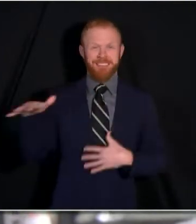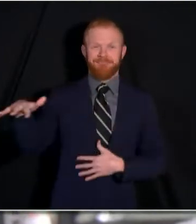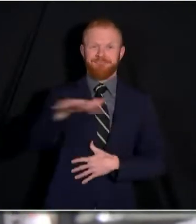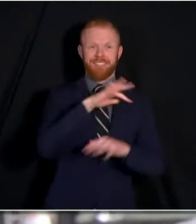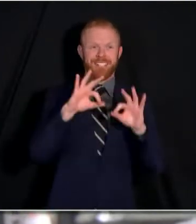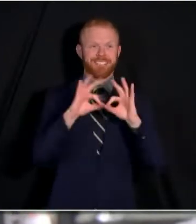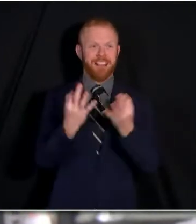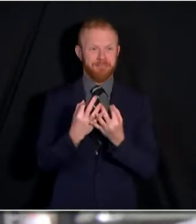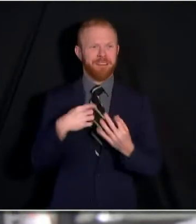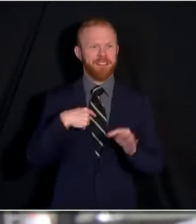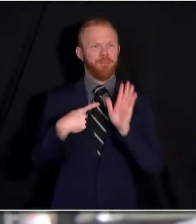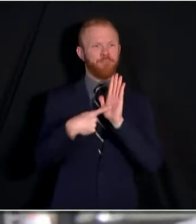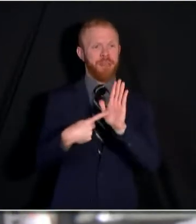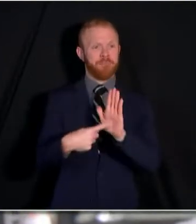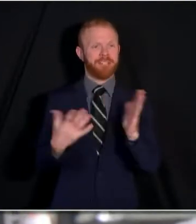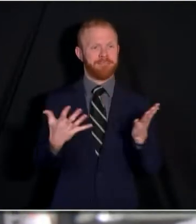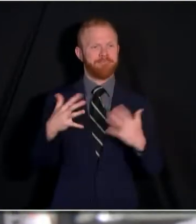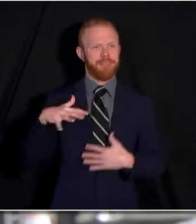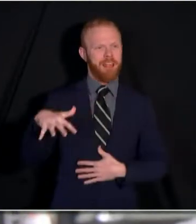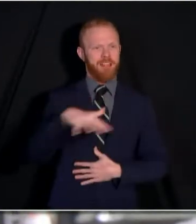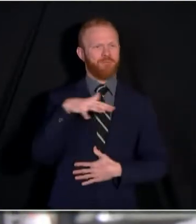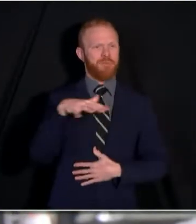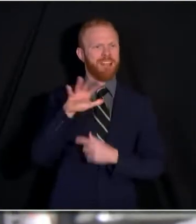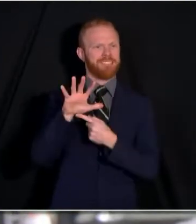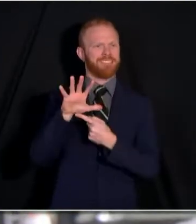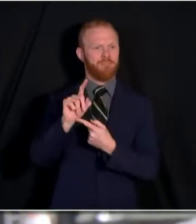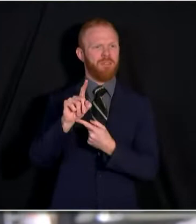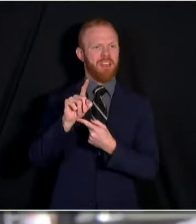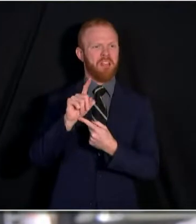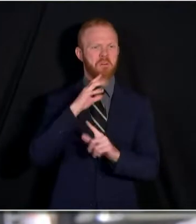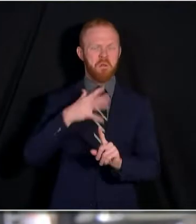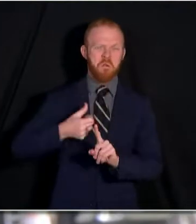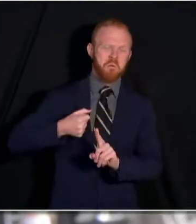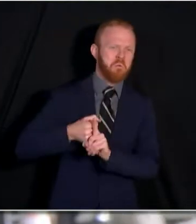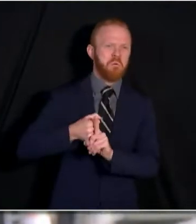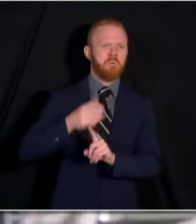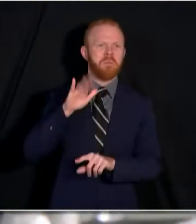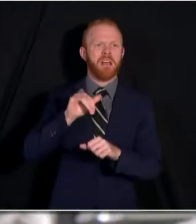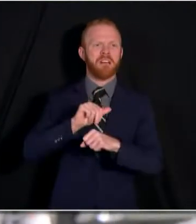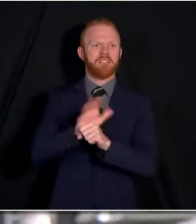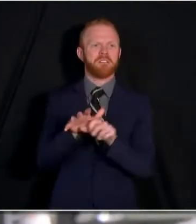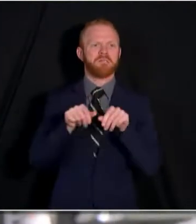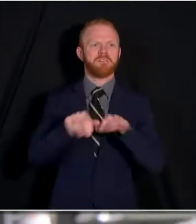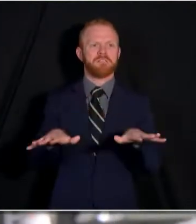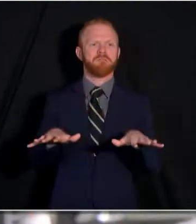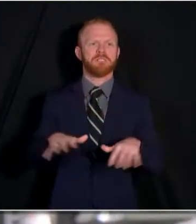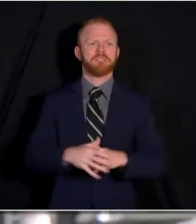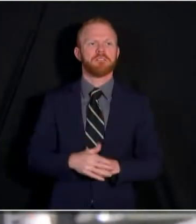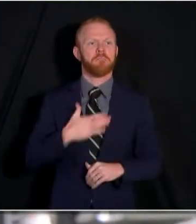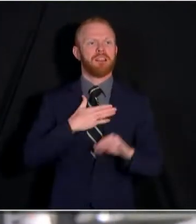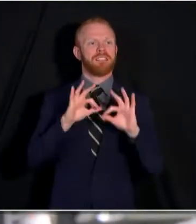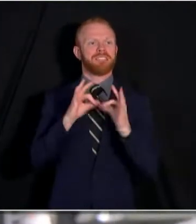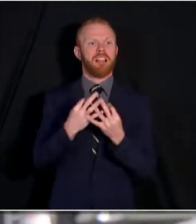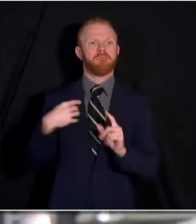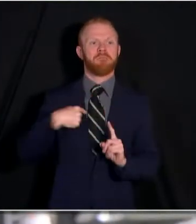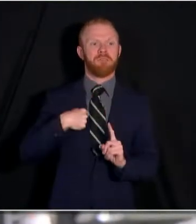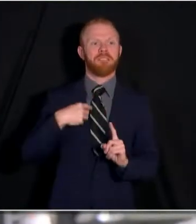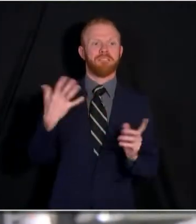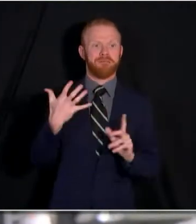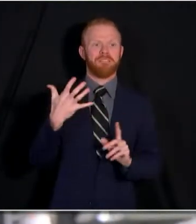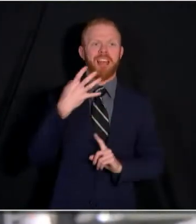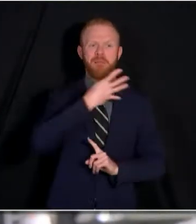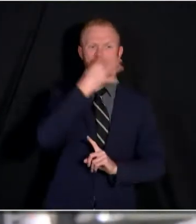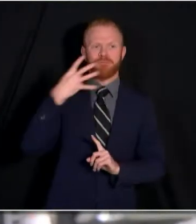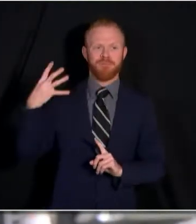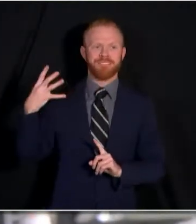District 51, has been impacted by COVID-19. My family and I are immigrants to this country, to Los